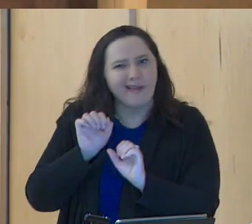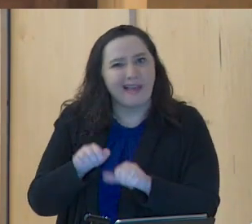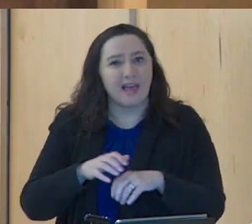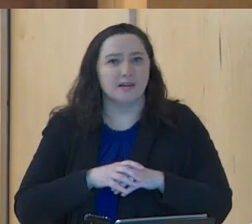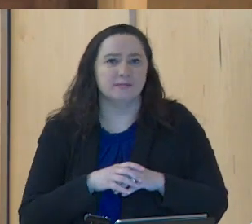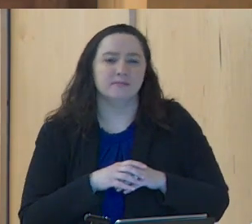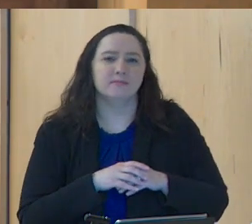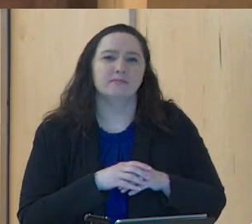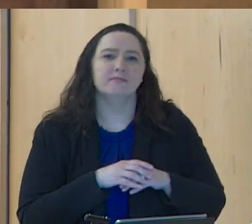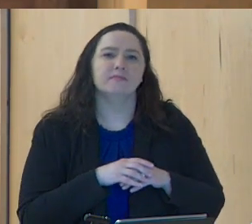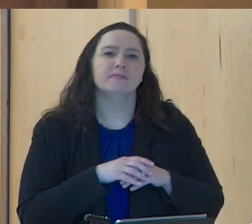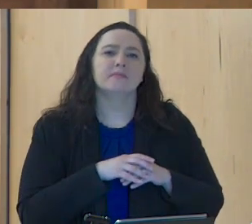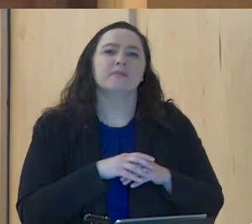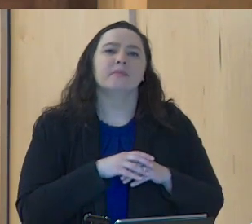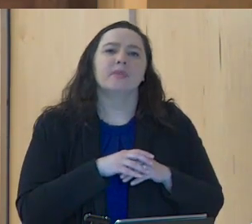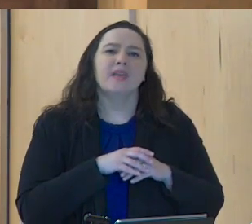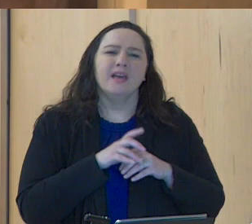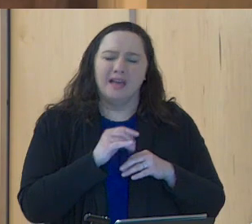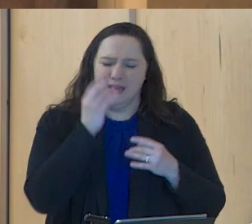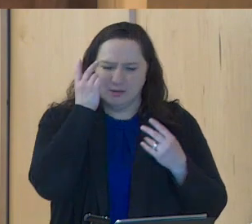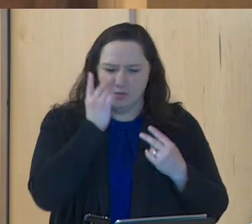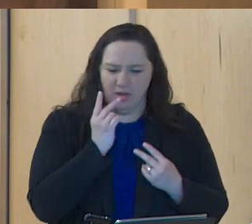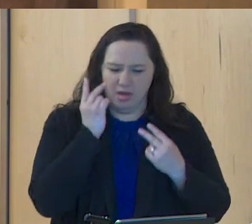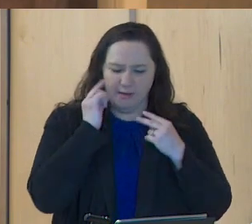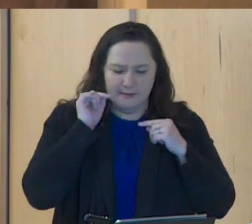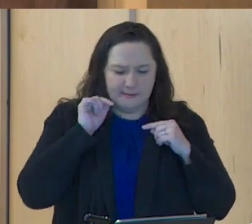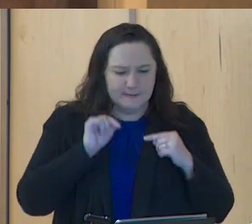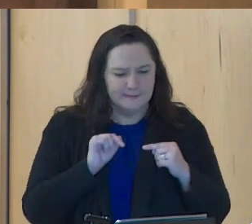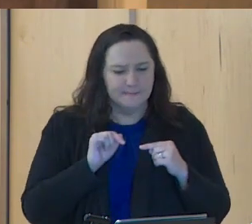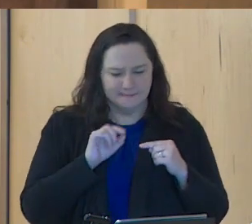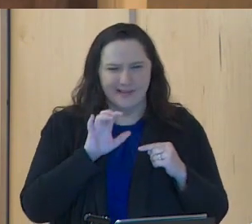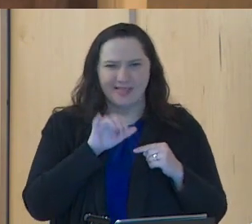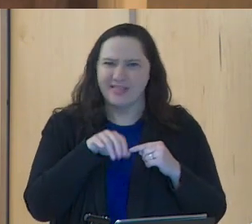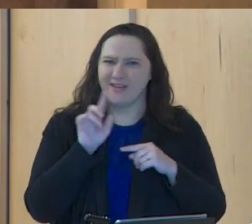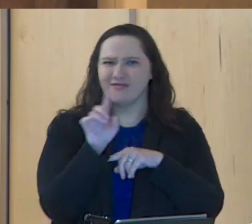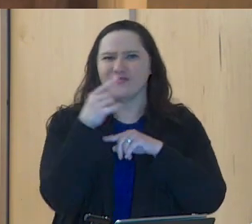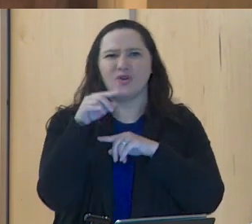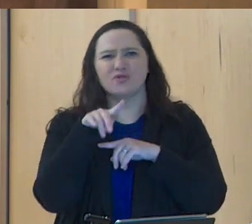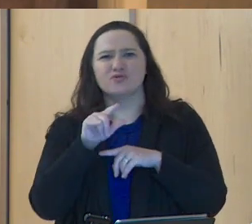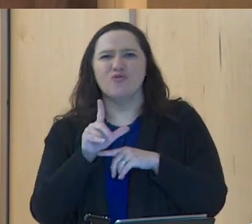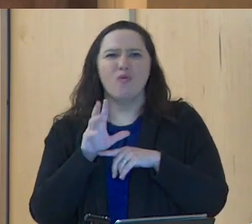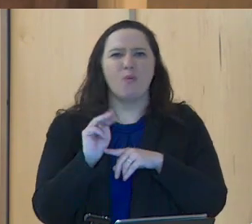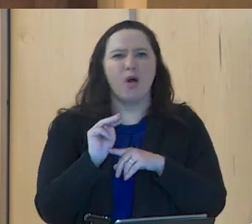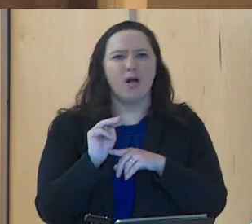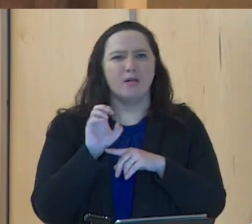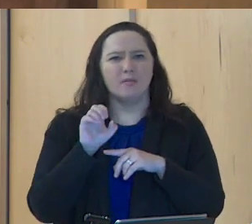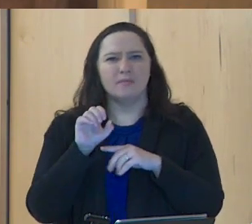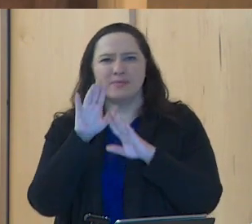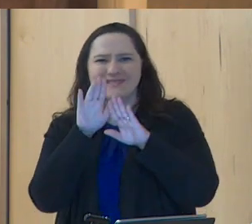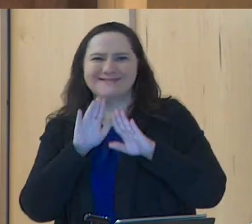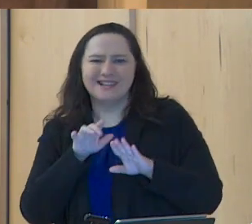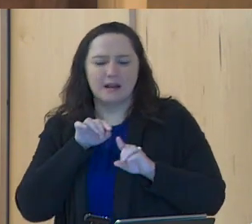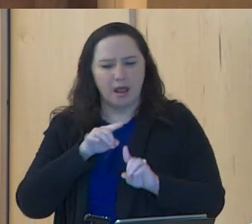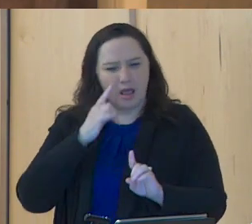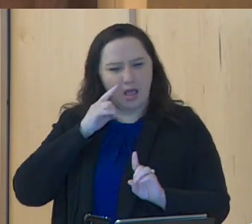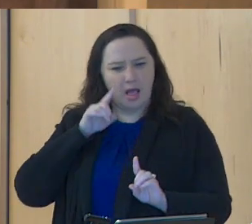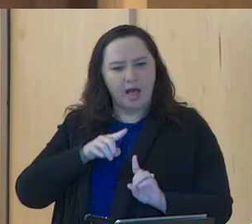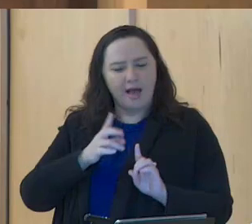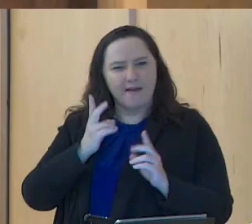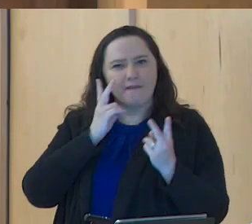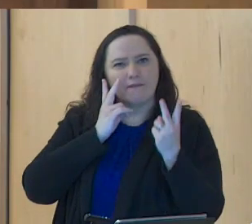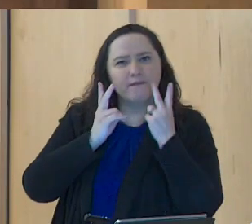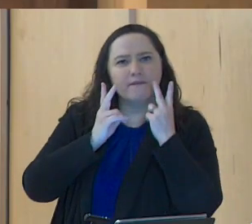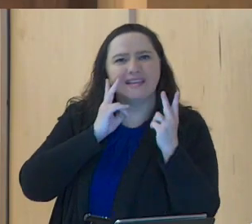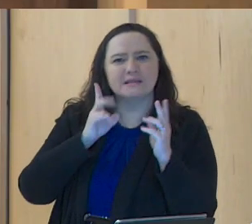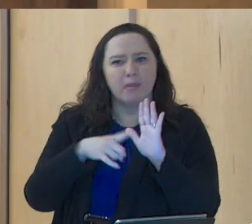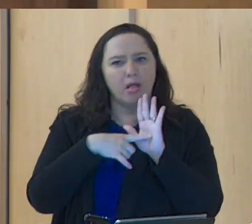As we look at the events of that first Palm Sunday, we are given a visible demonstration of